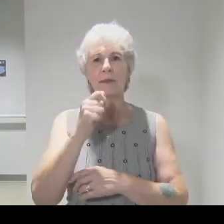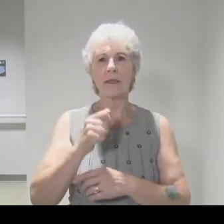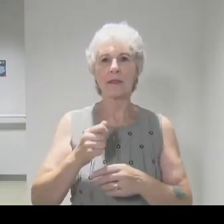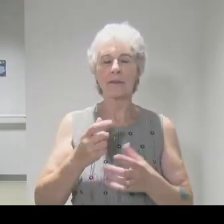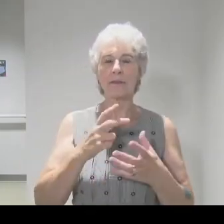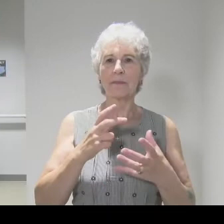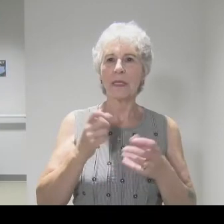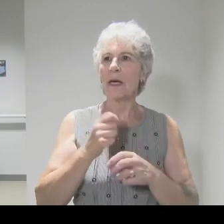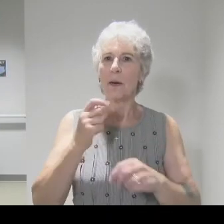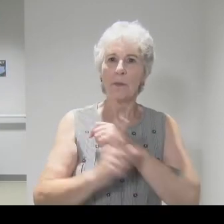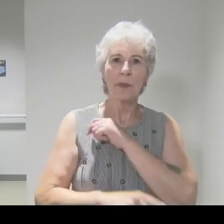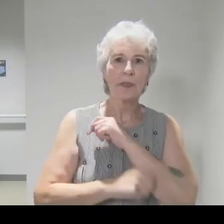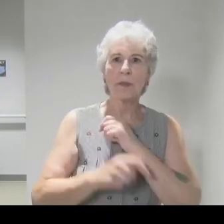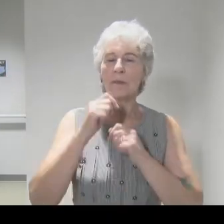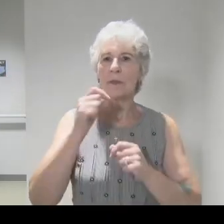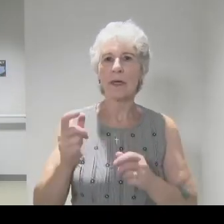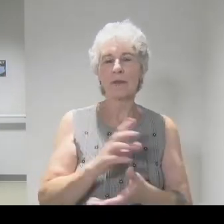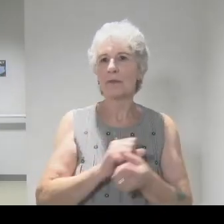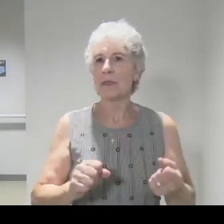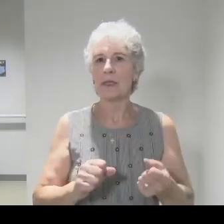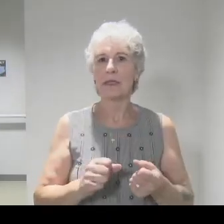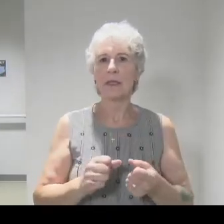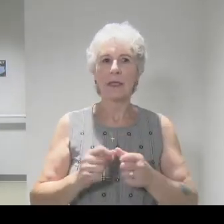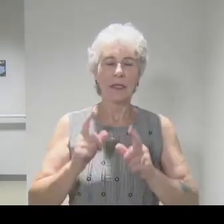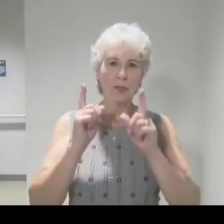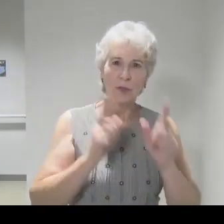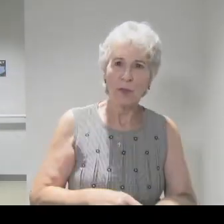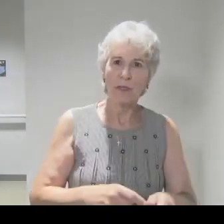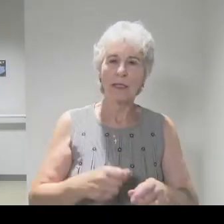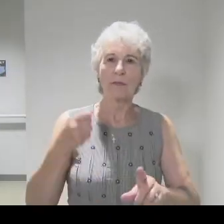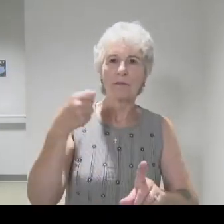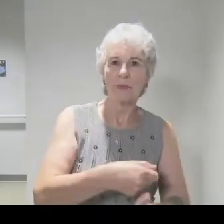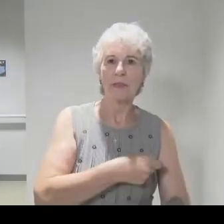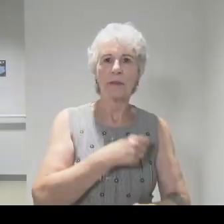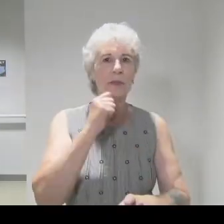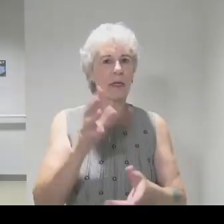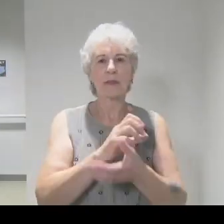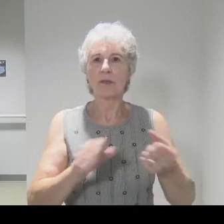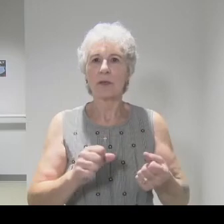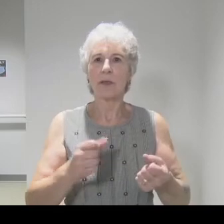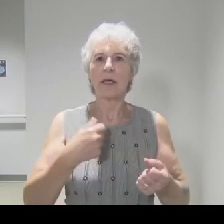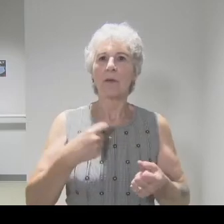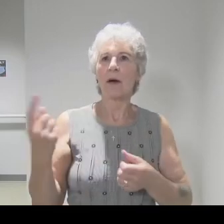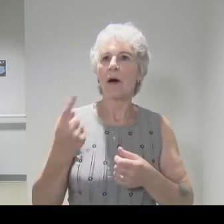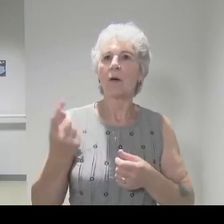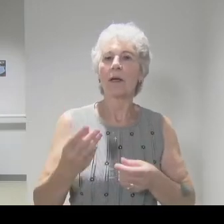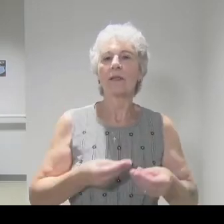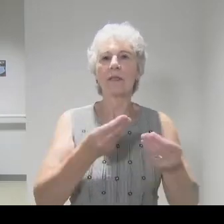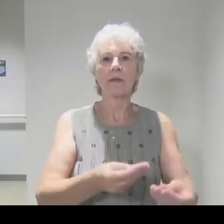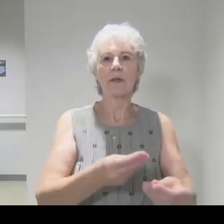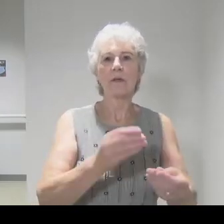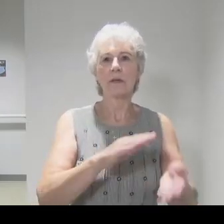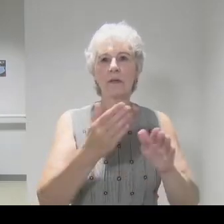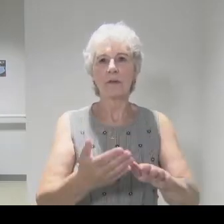We're persecuted, but not forsaken, struck down, but not destroyed. For we who live are always being given over to death for